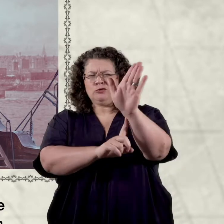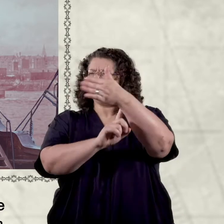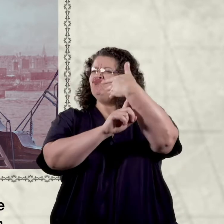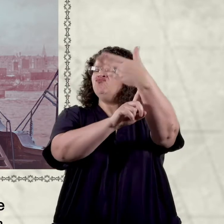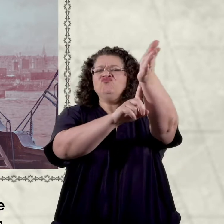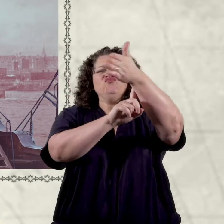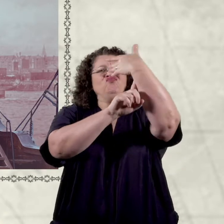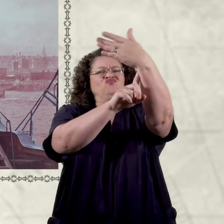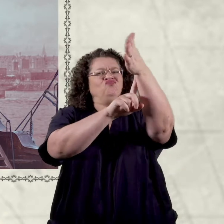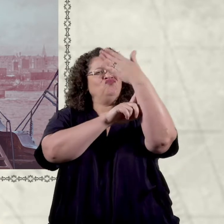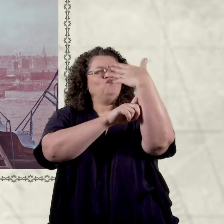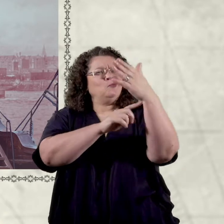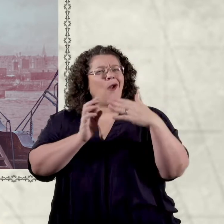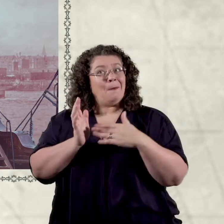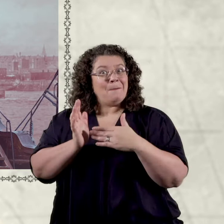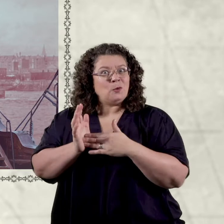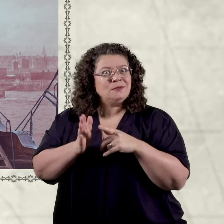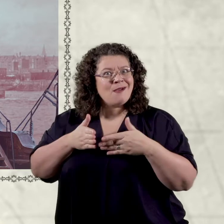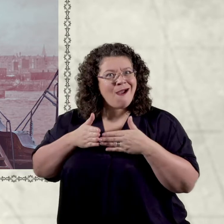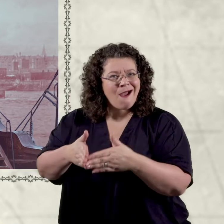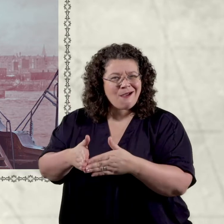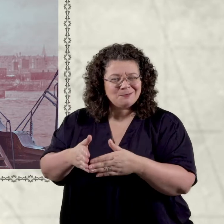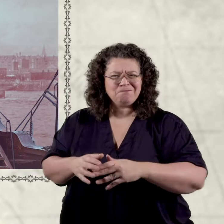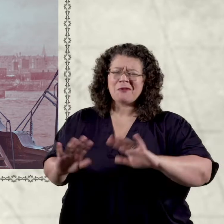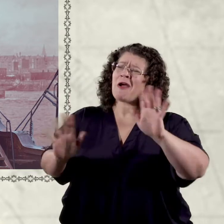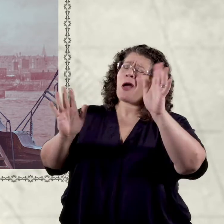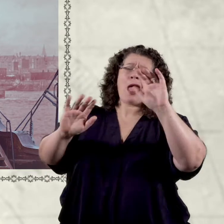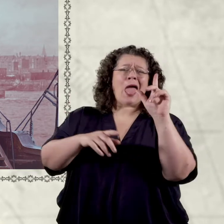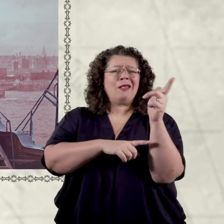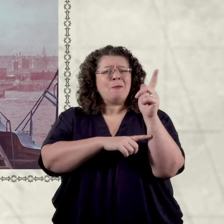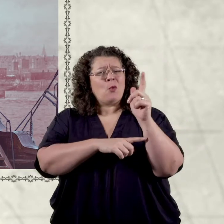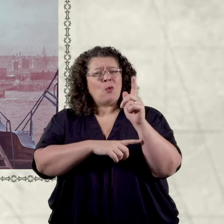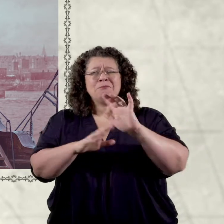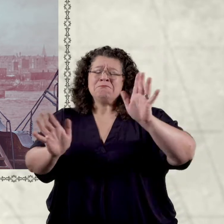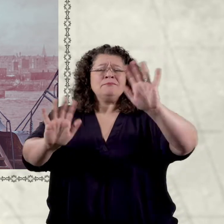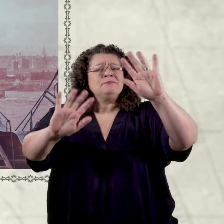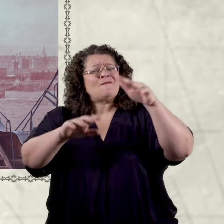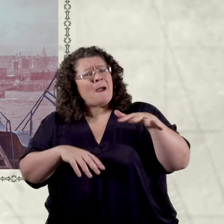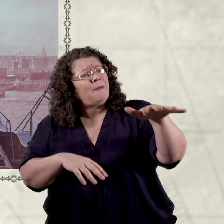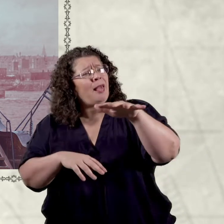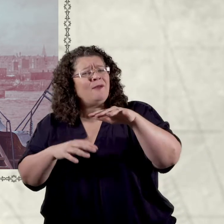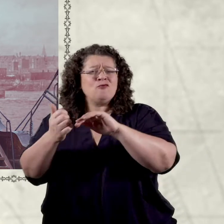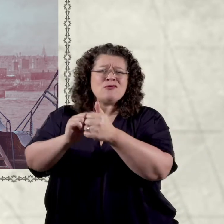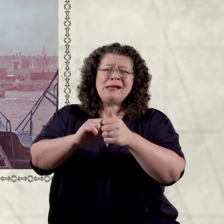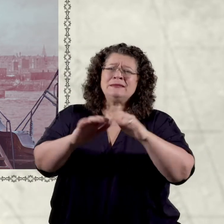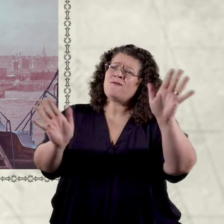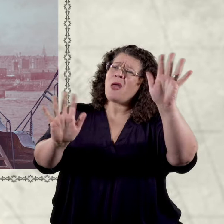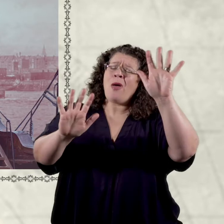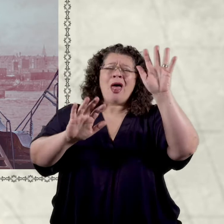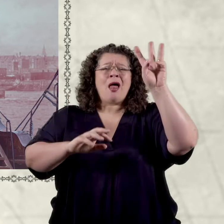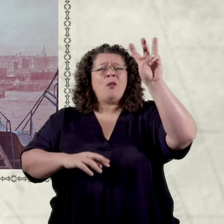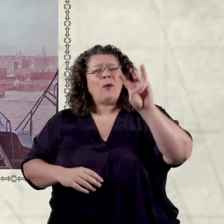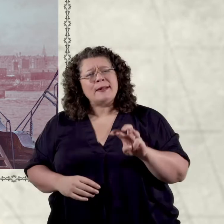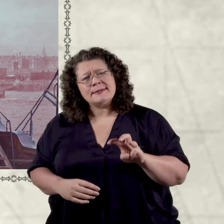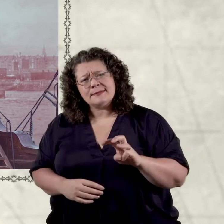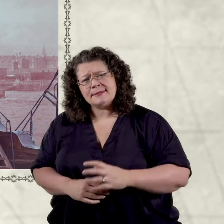Mimosa. Farewell, Liverpool! Farewell, family and friends!